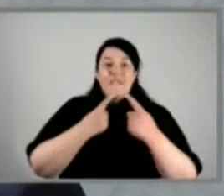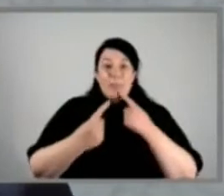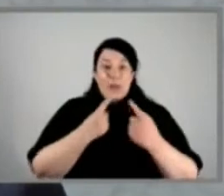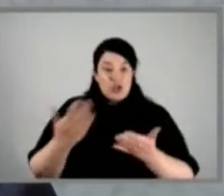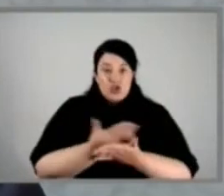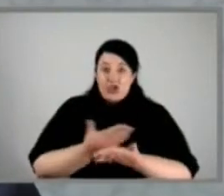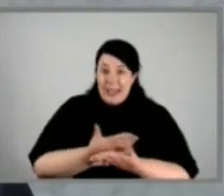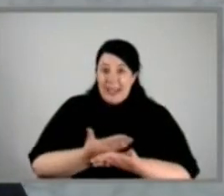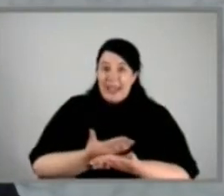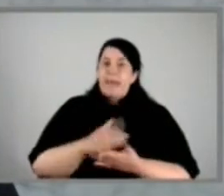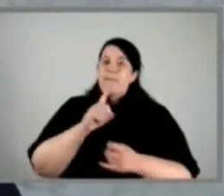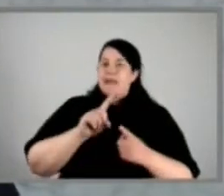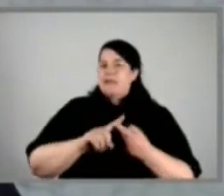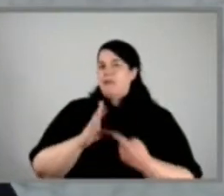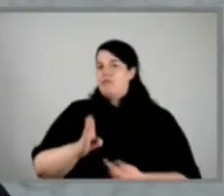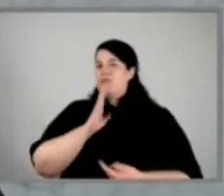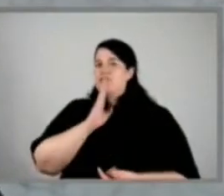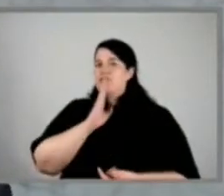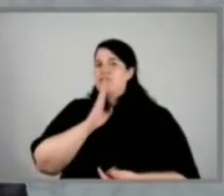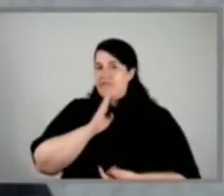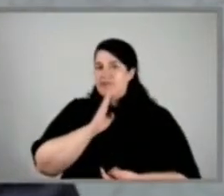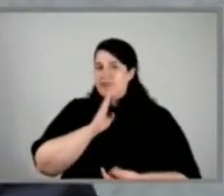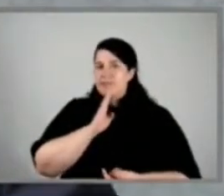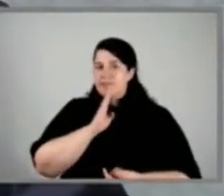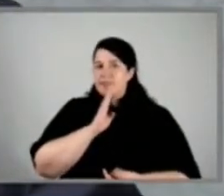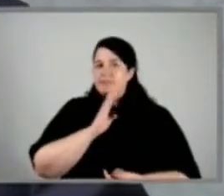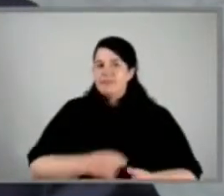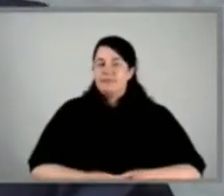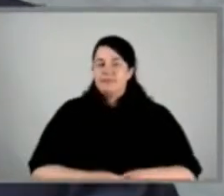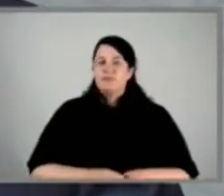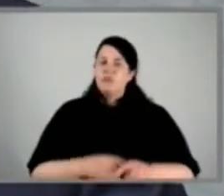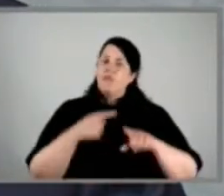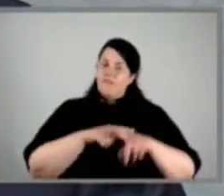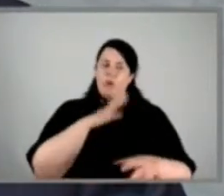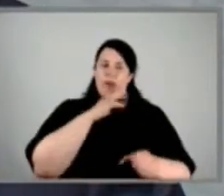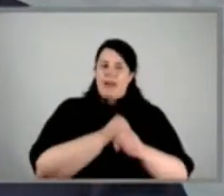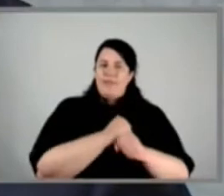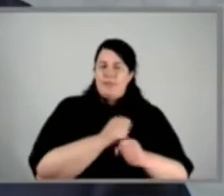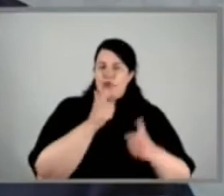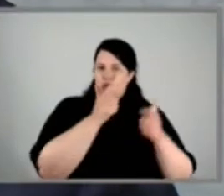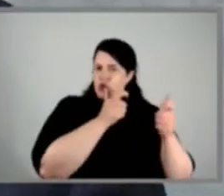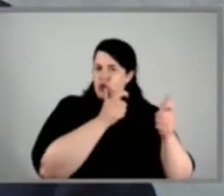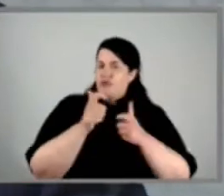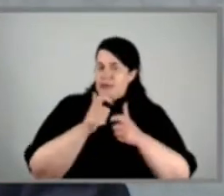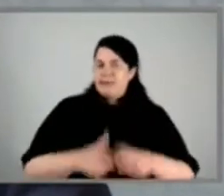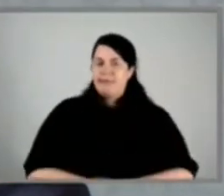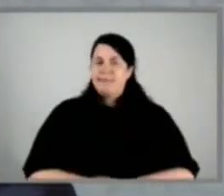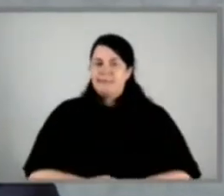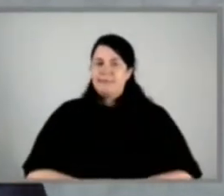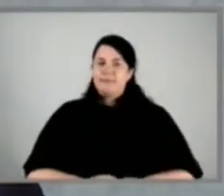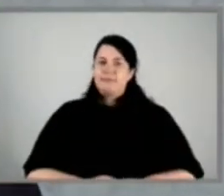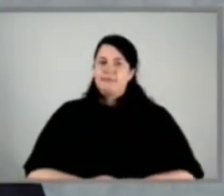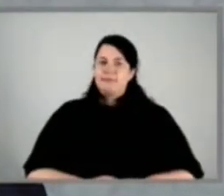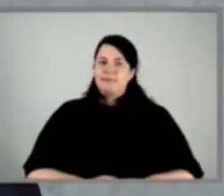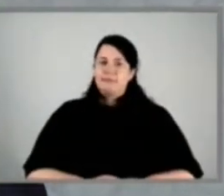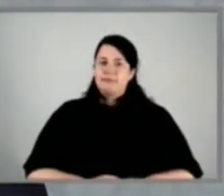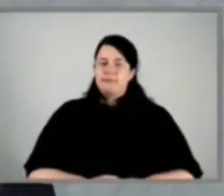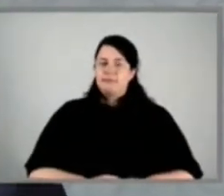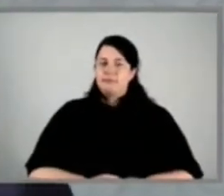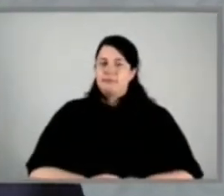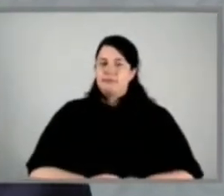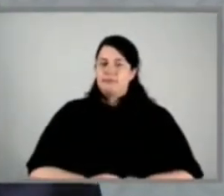contact tracing information from government agency databases. The second thing to keep in mind going forward is the importance